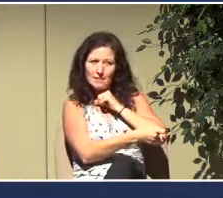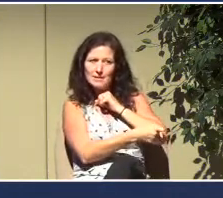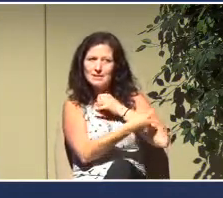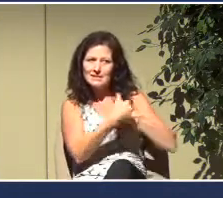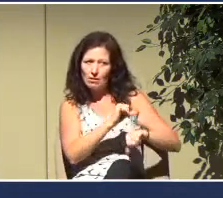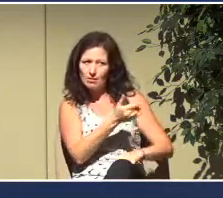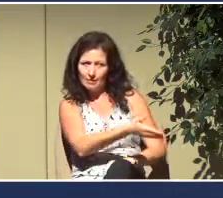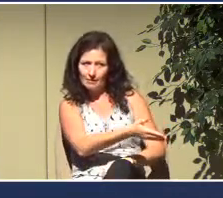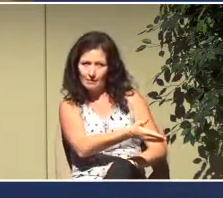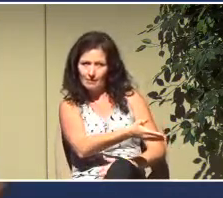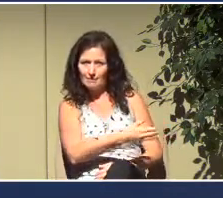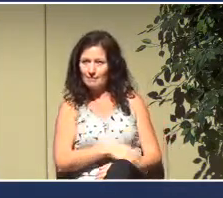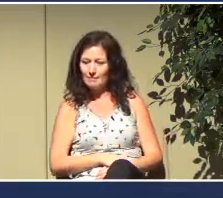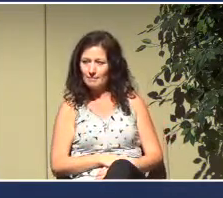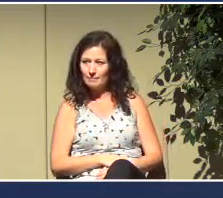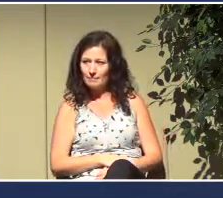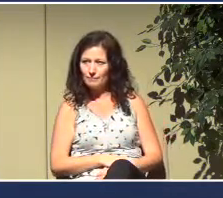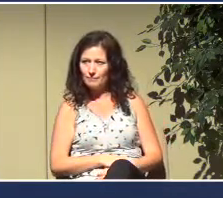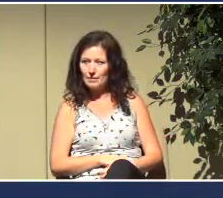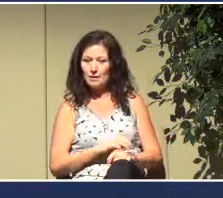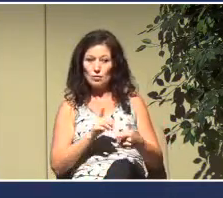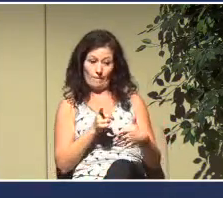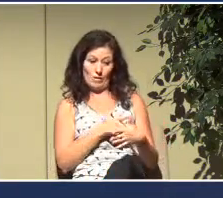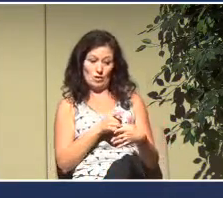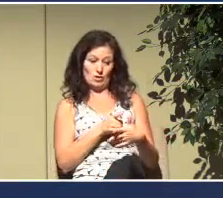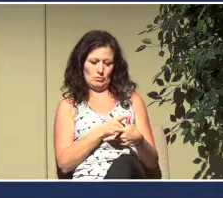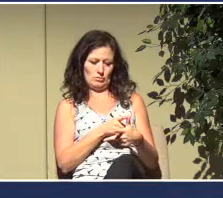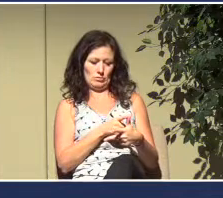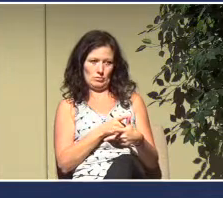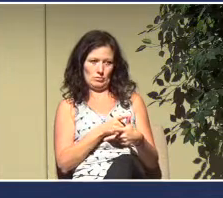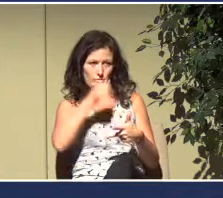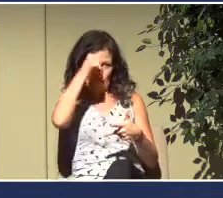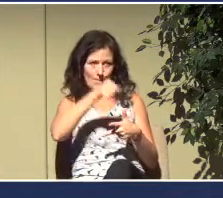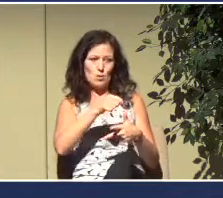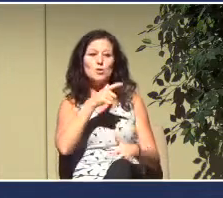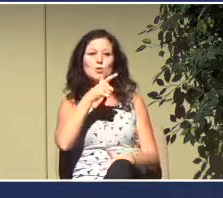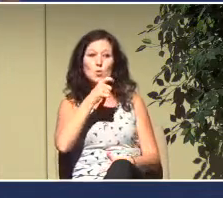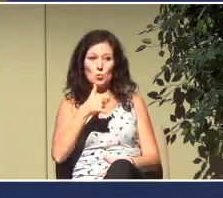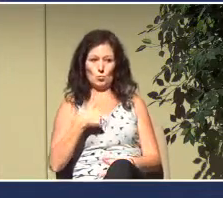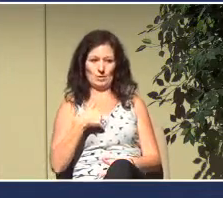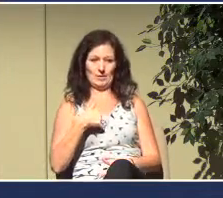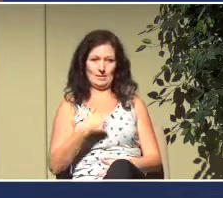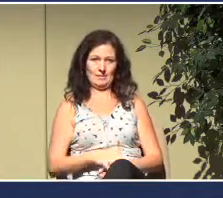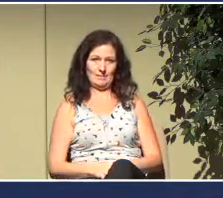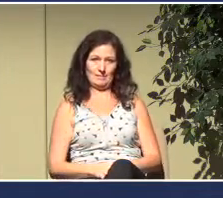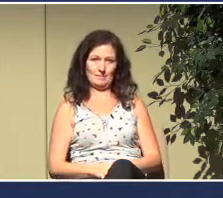first thing. We need to remember who we are. Second.